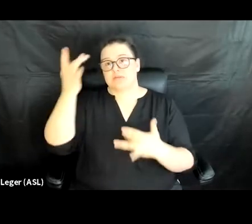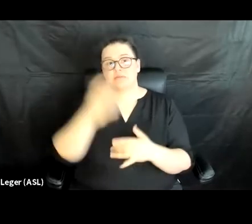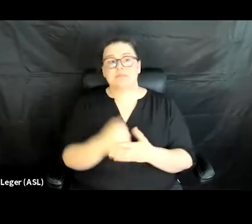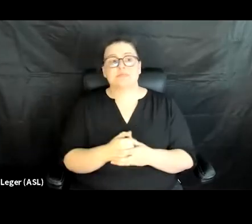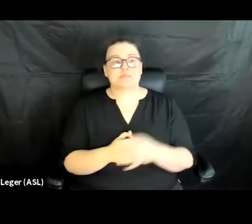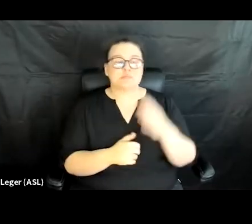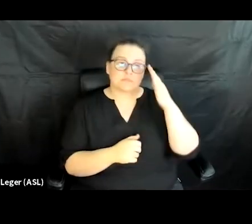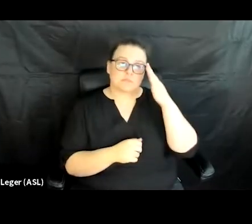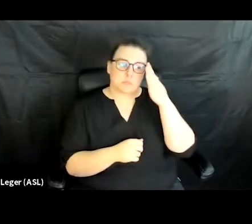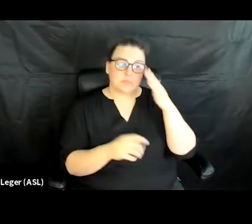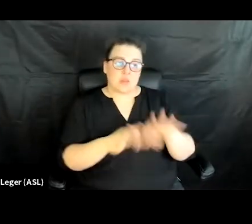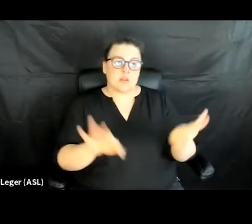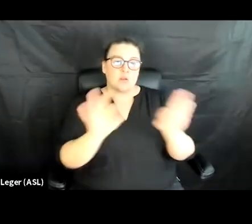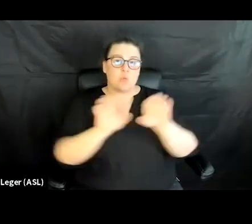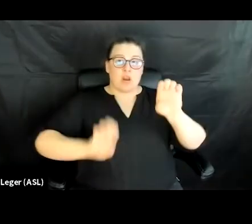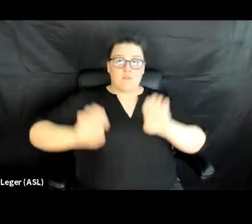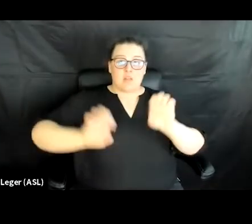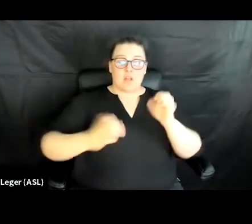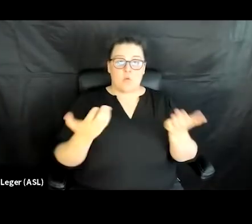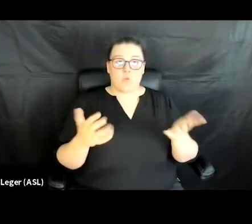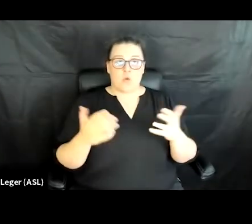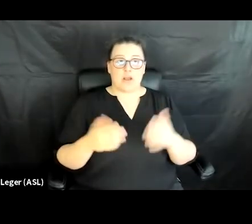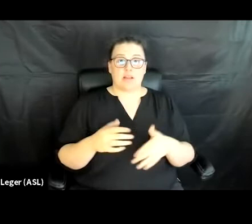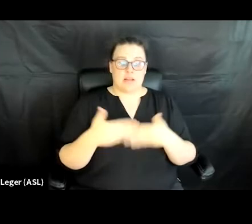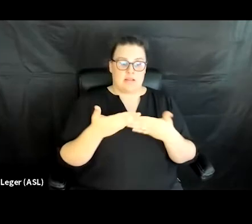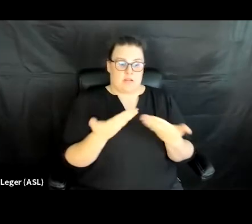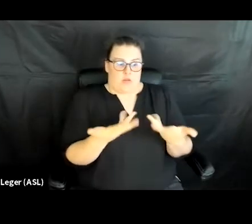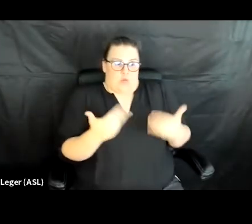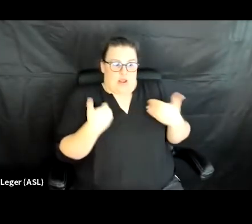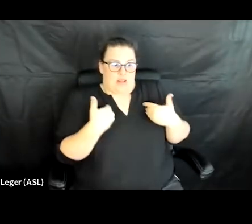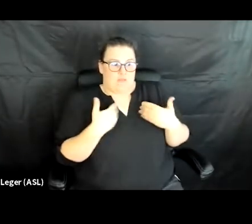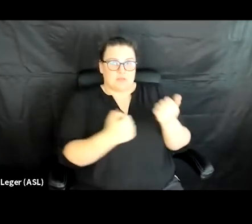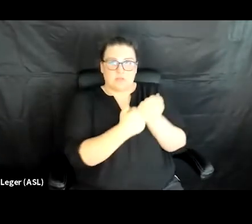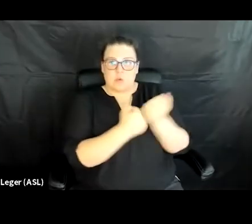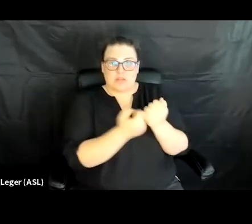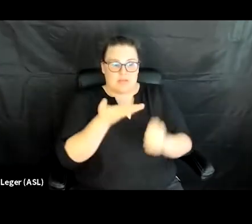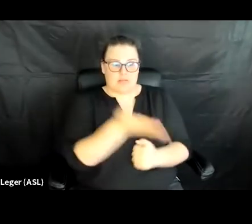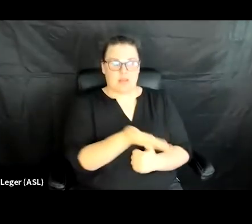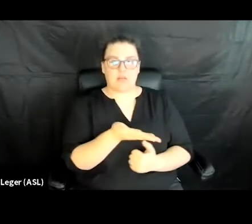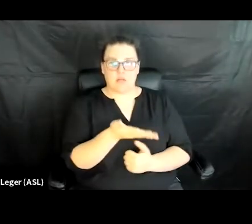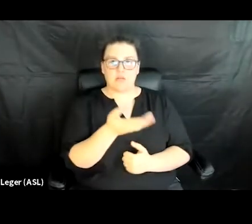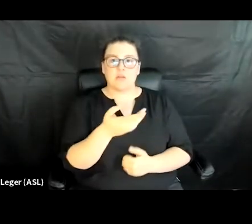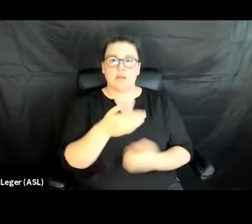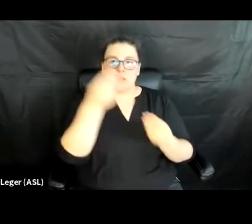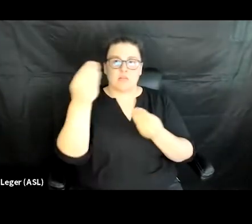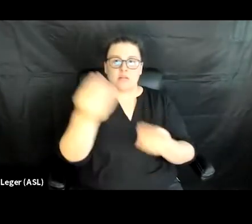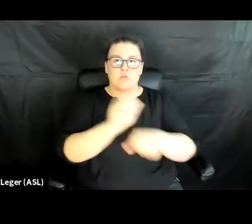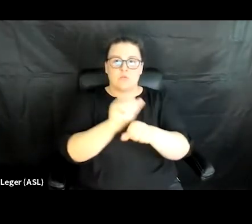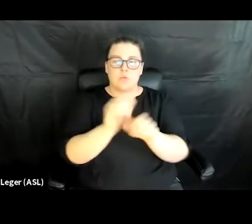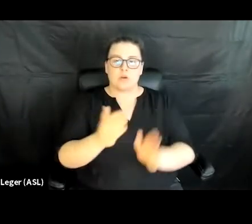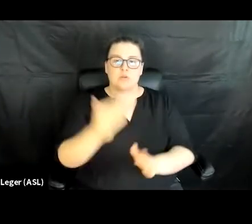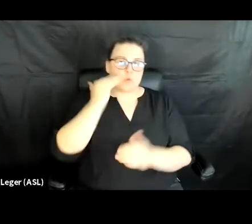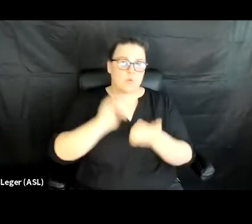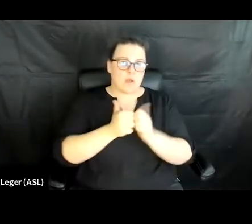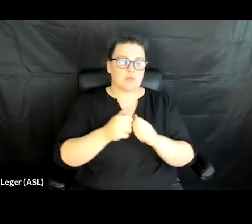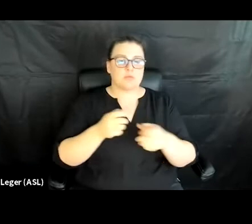It's important to evaluate what existing supports are in place to help workers handle their mental health conditions and meet their mental health